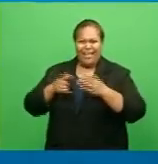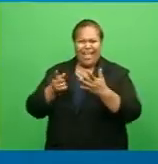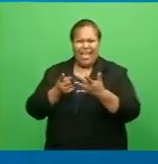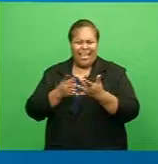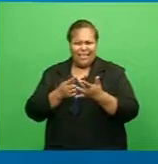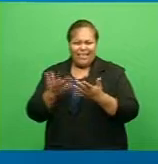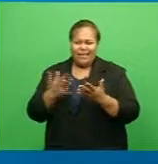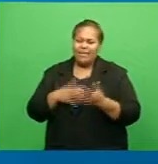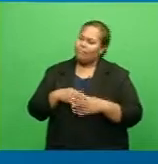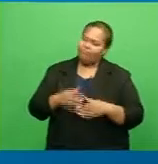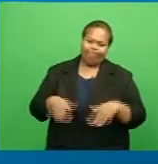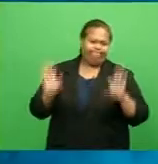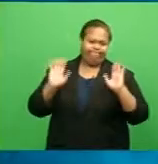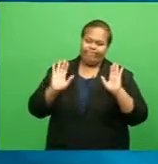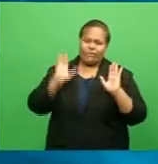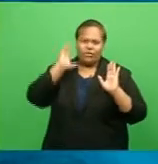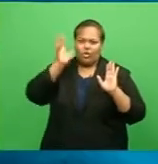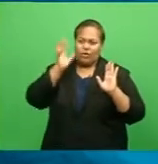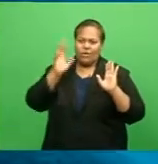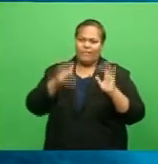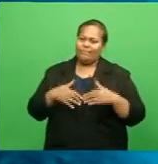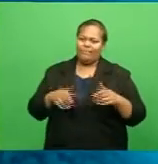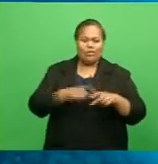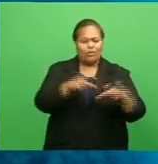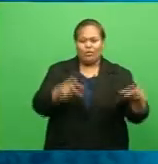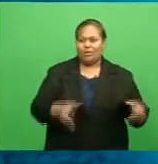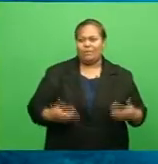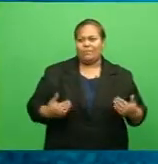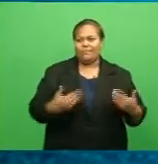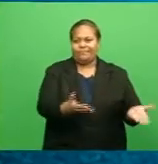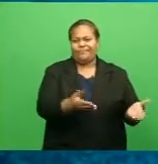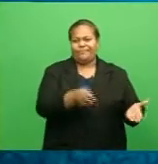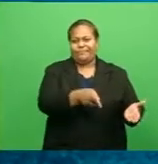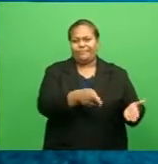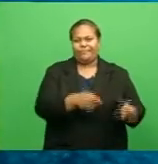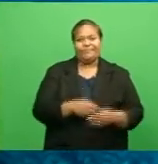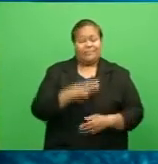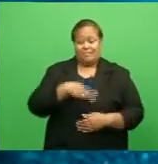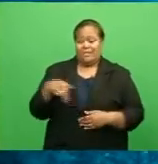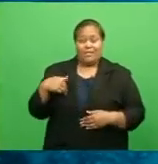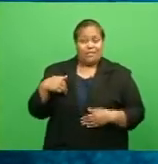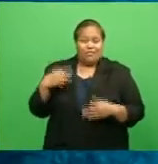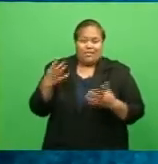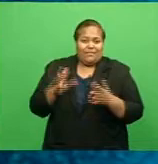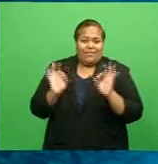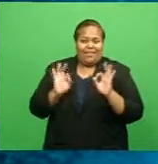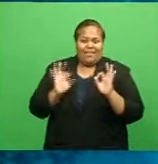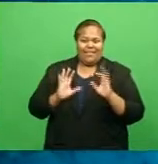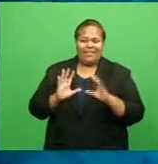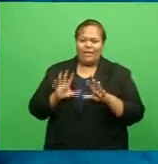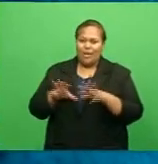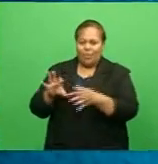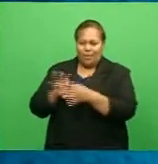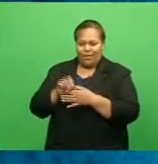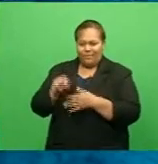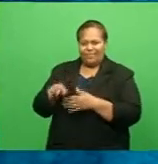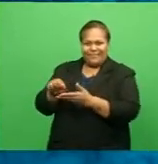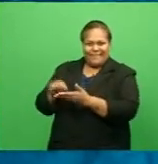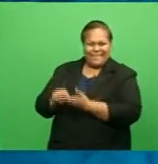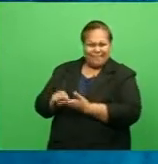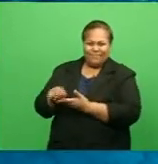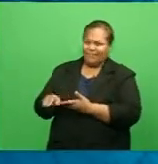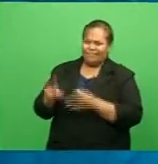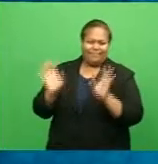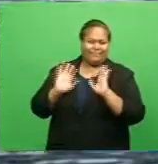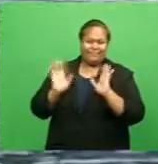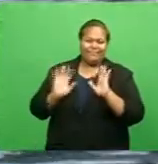under prosecution, so Ministry of Fisheries doesn't have any more jurisdiction on the equipments that have